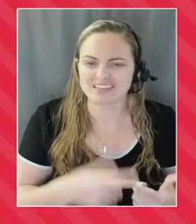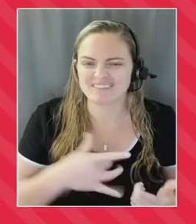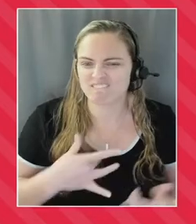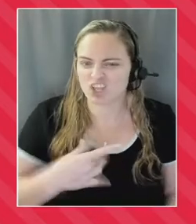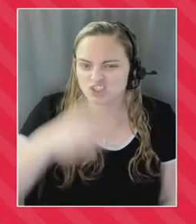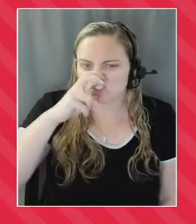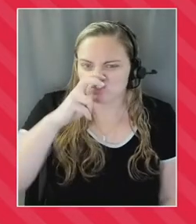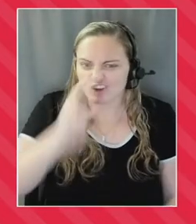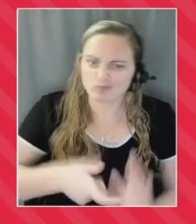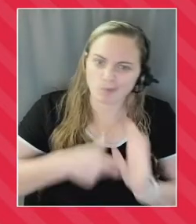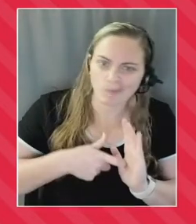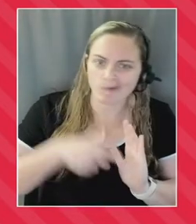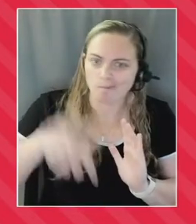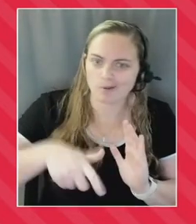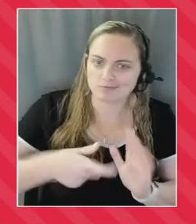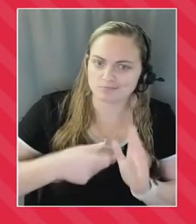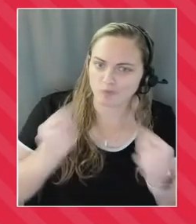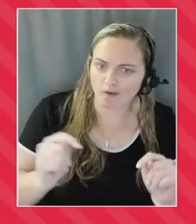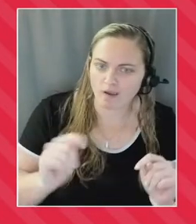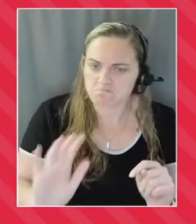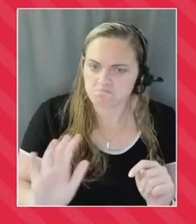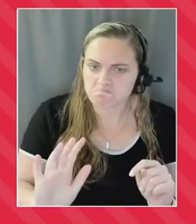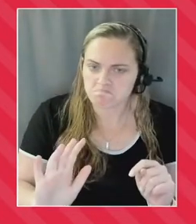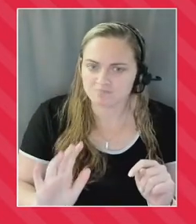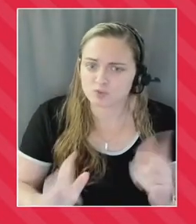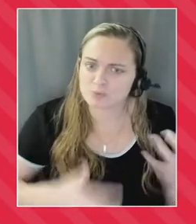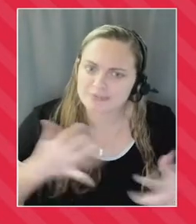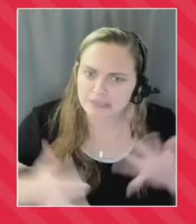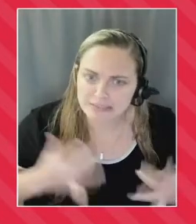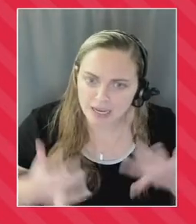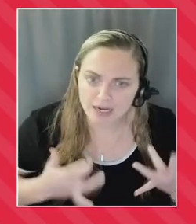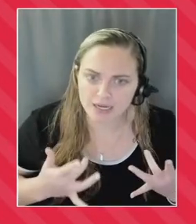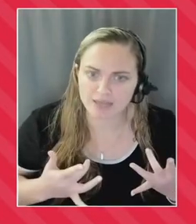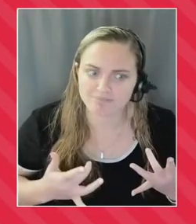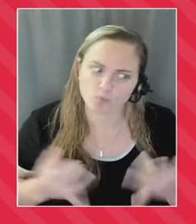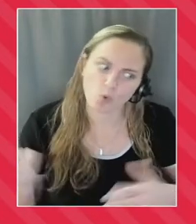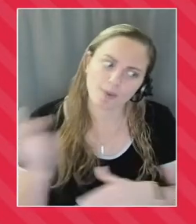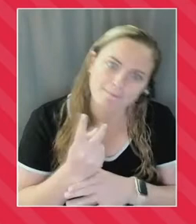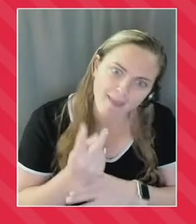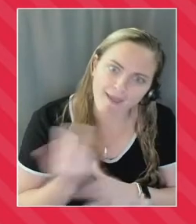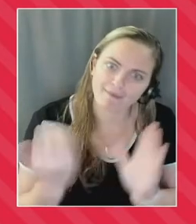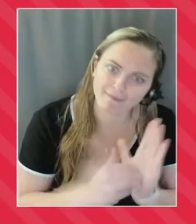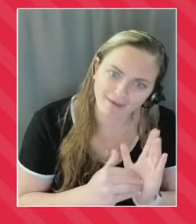So I'm excited that Waffles and Mochi are going to be back on the scene,